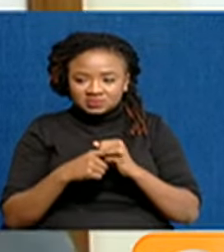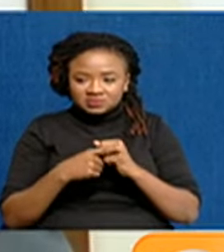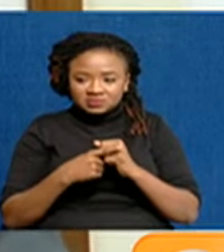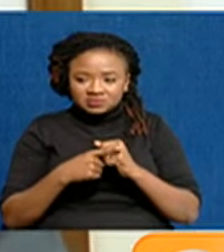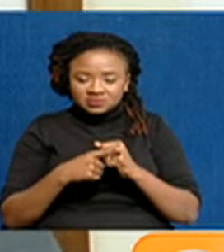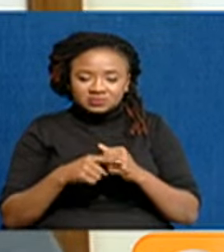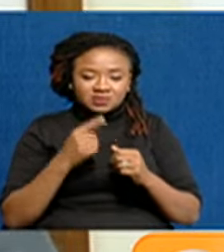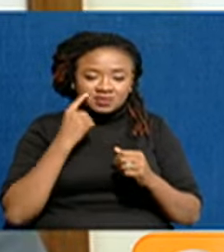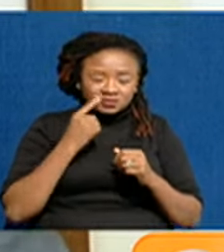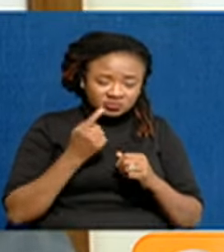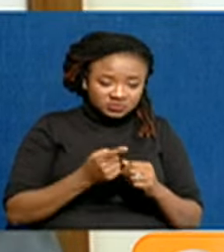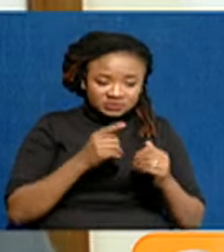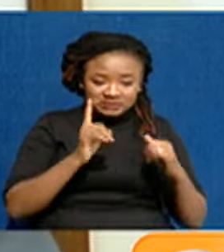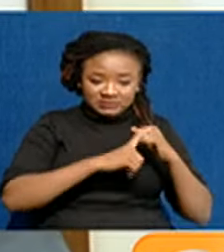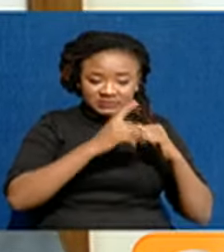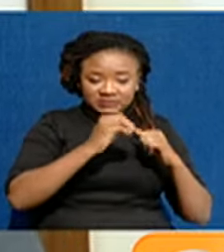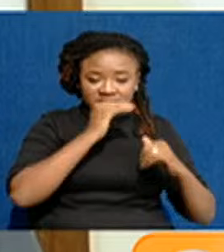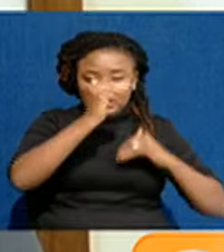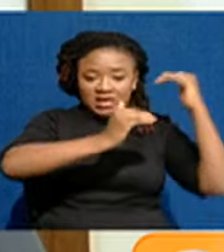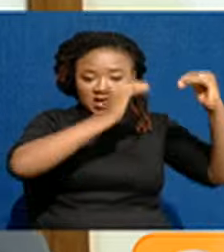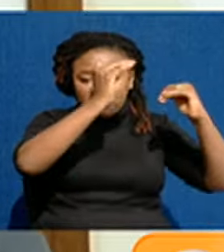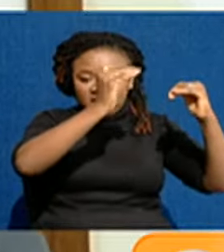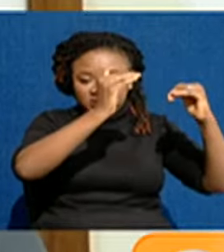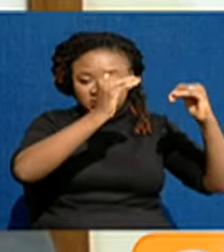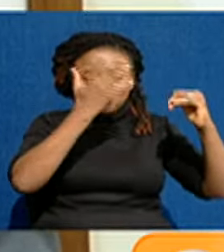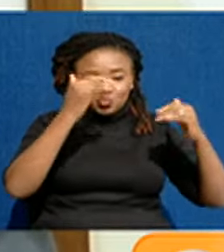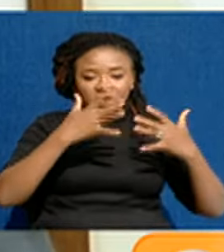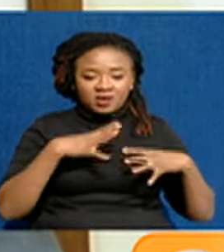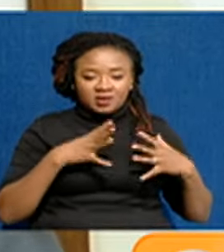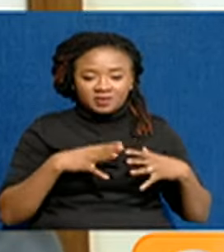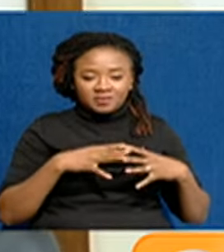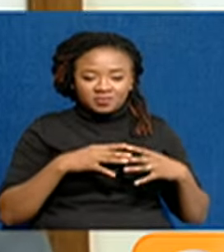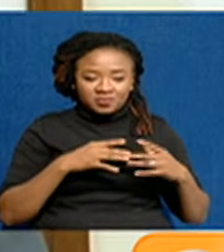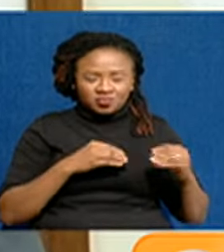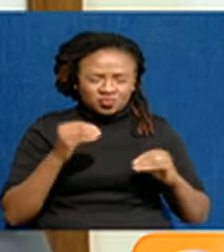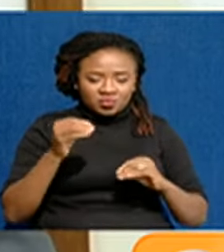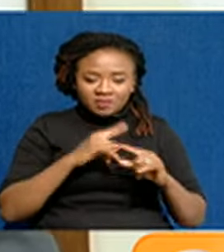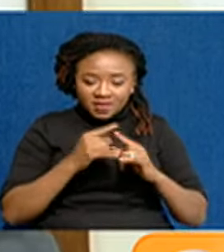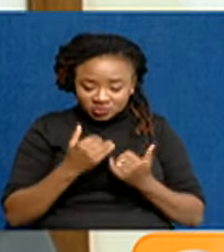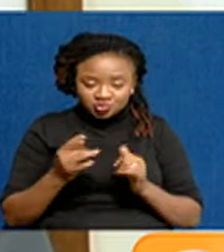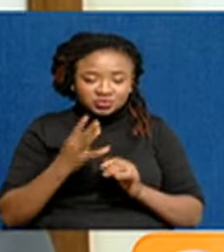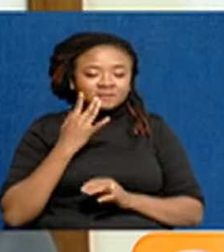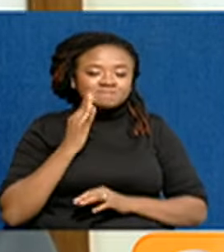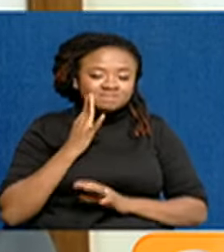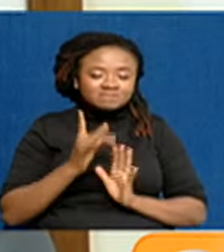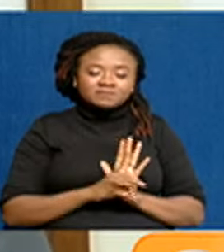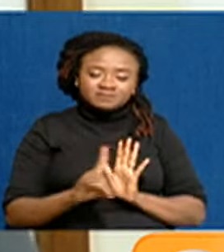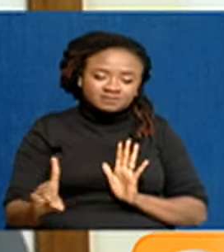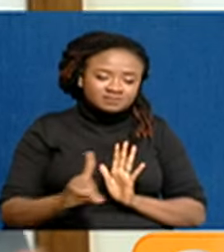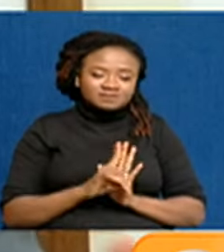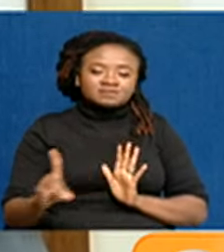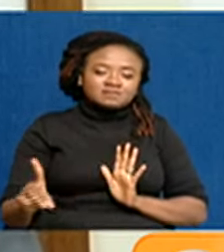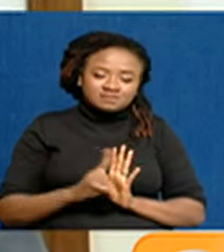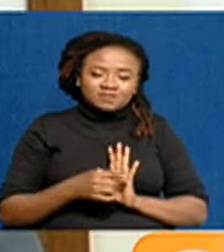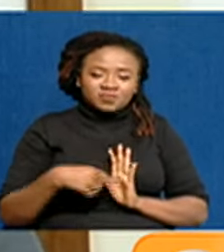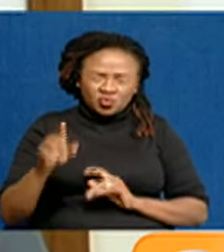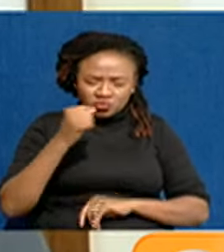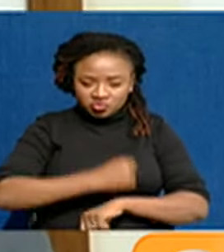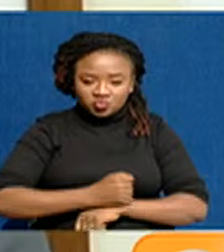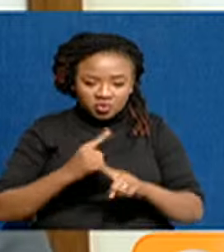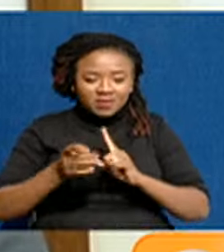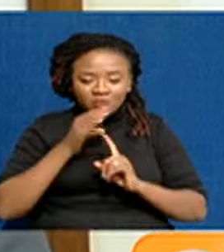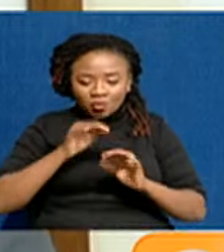60 adults now, it's because maybe there's limited movement. But then when children are going daily to school, when there are flash floods, when there are mudslides, when there are all of